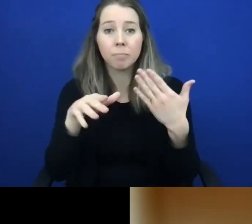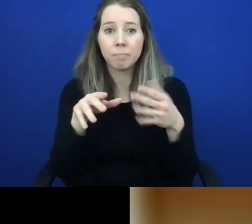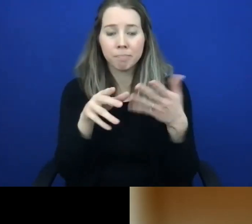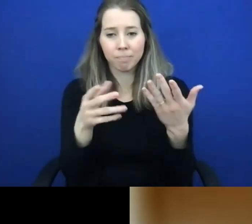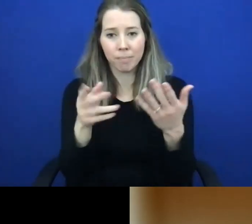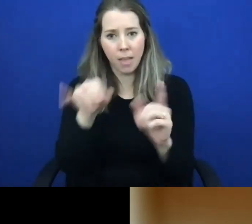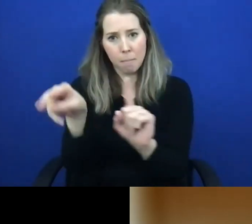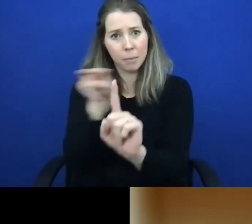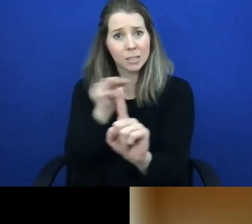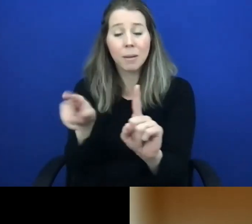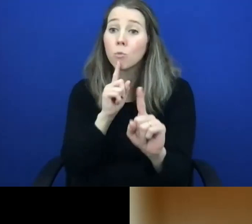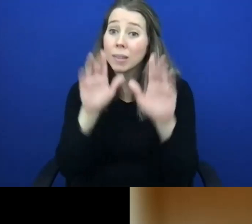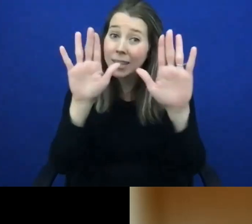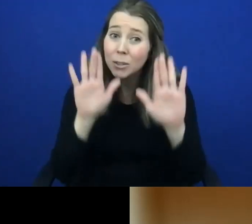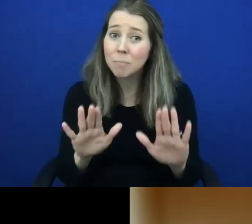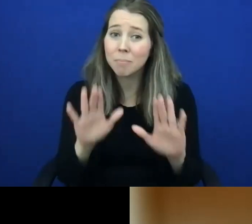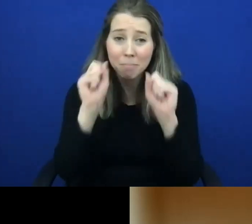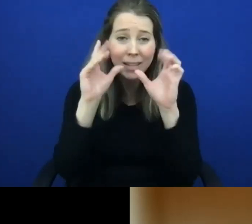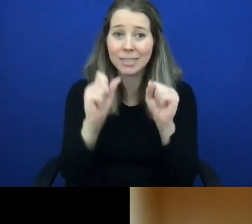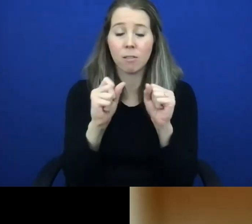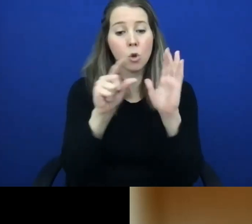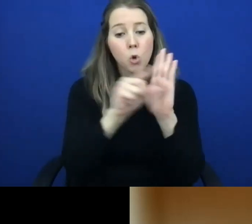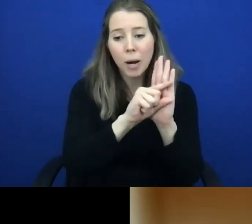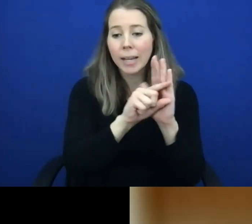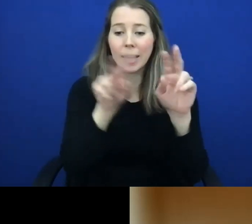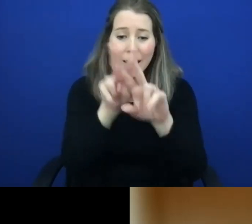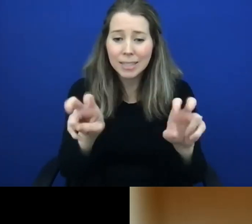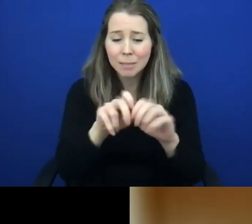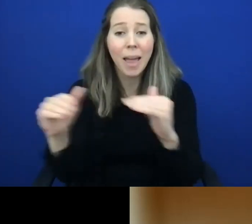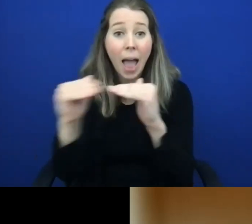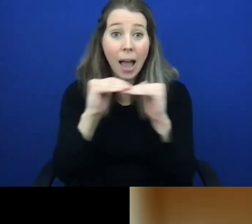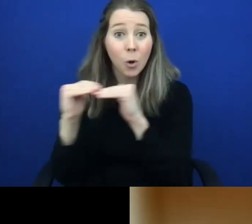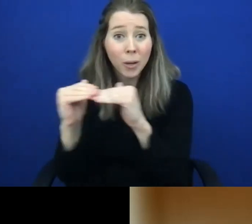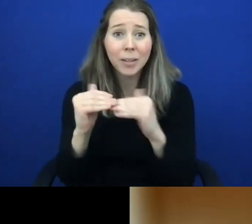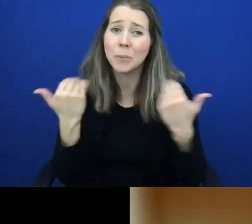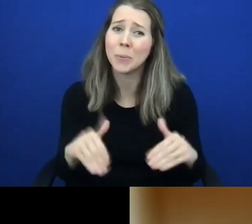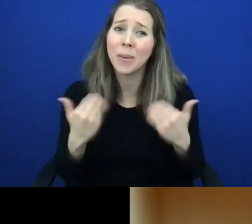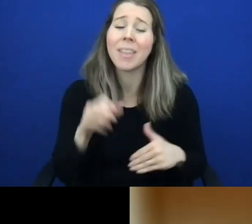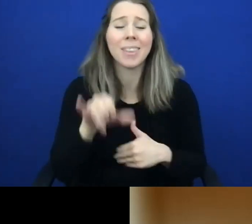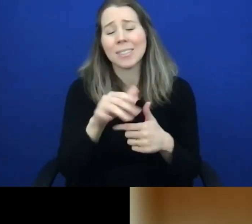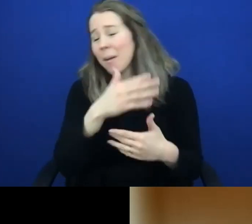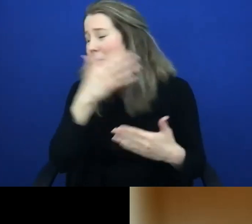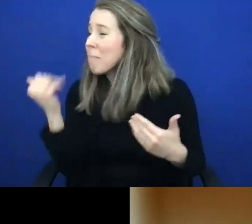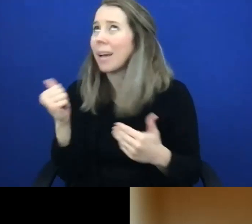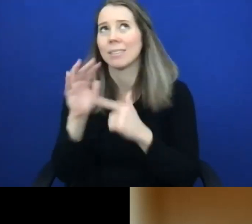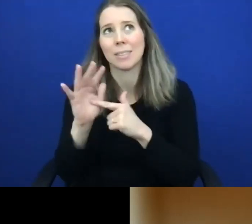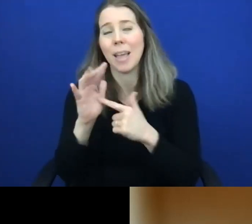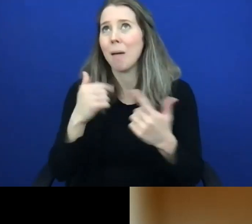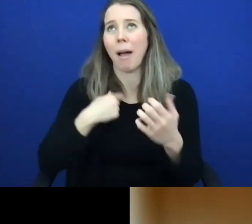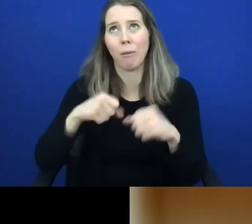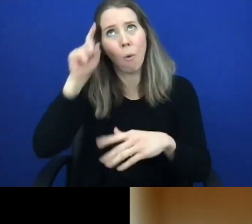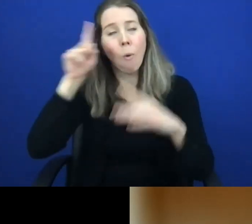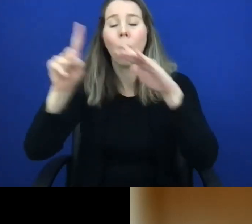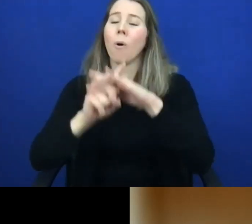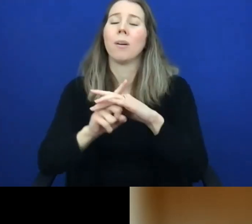perspective, the grading, the assessment, the equity. Oh, yes, this is just the best example I could think of. So I'm grateful.